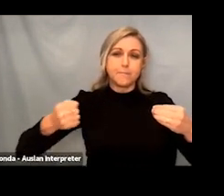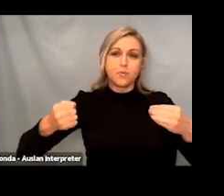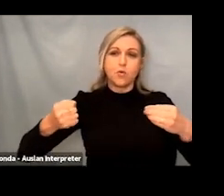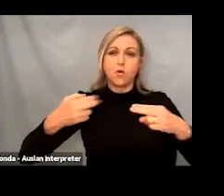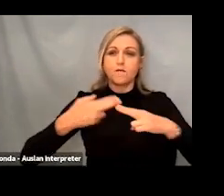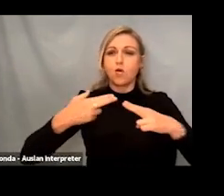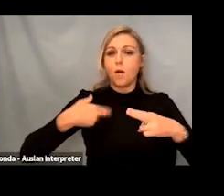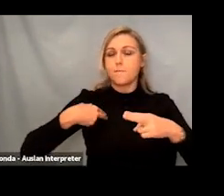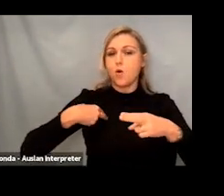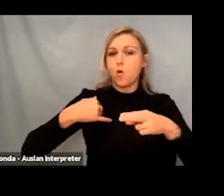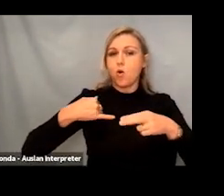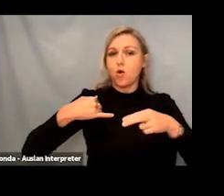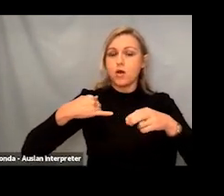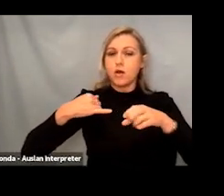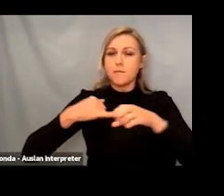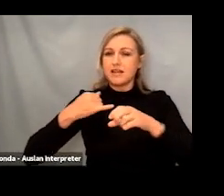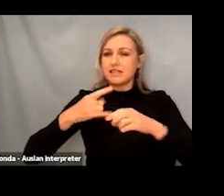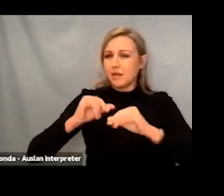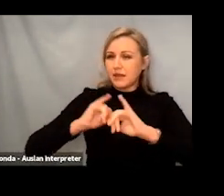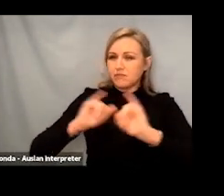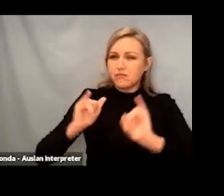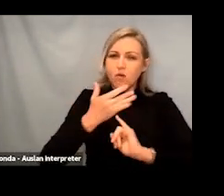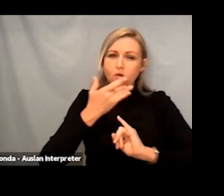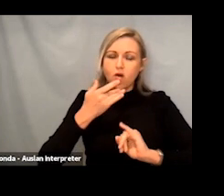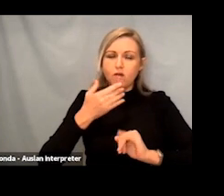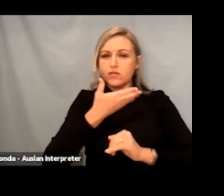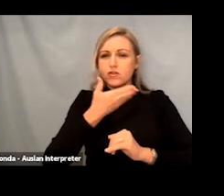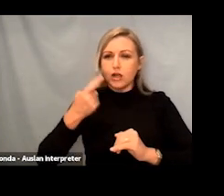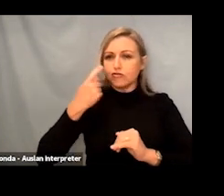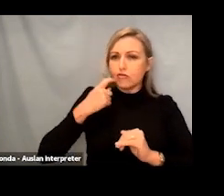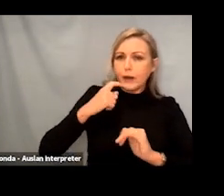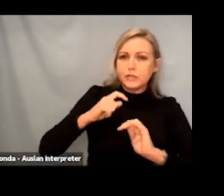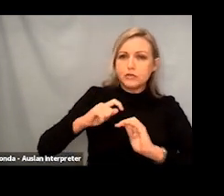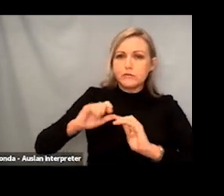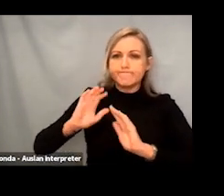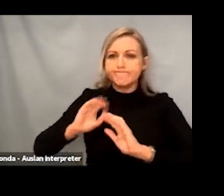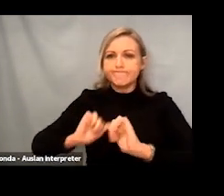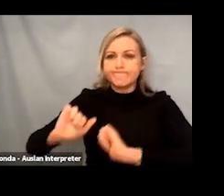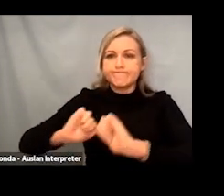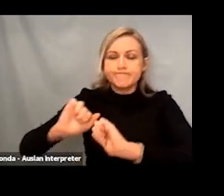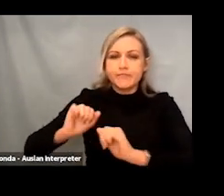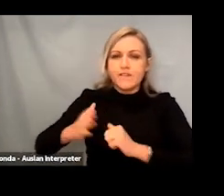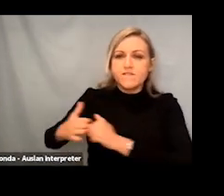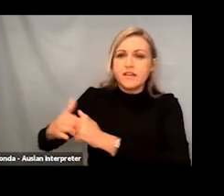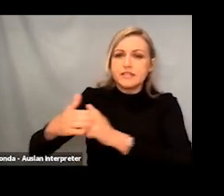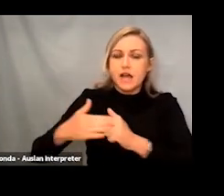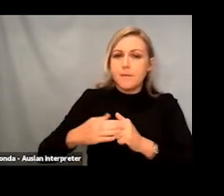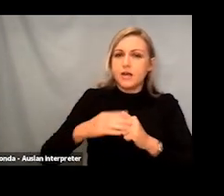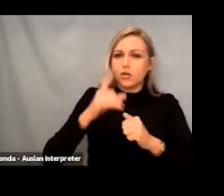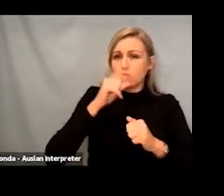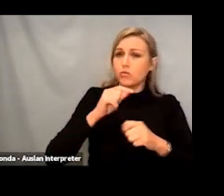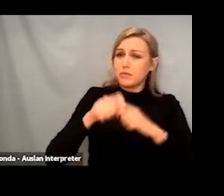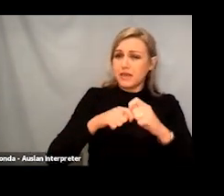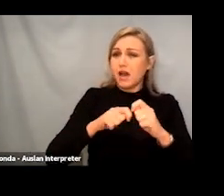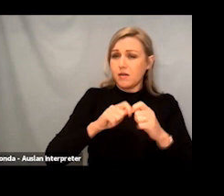harsh, unpleasant environment, and I'm mopping it all up, and that could translate into something like,